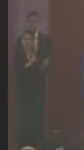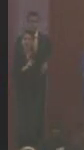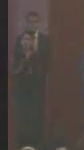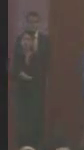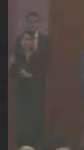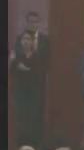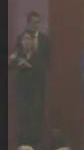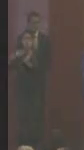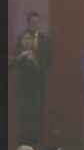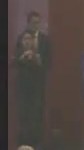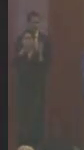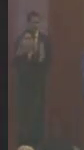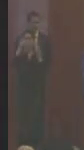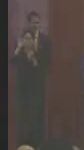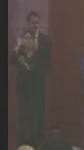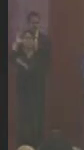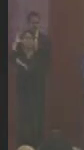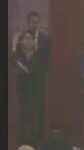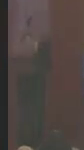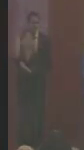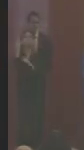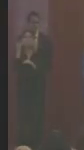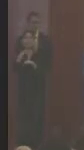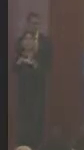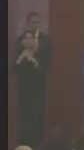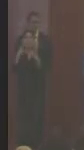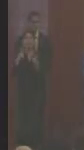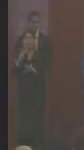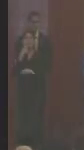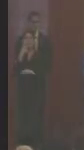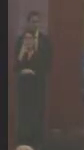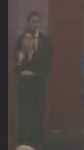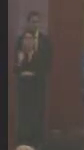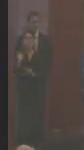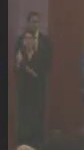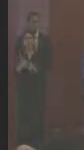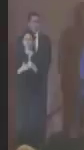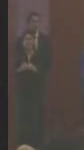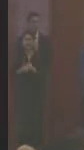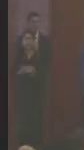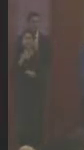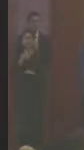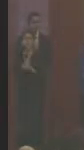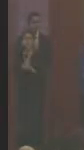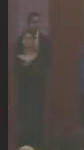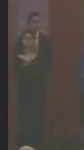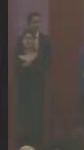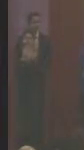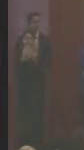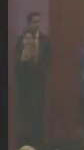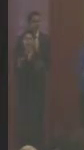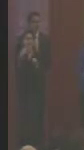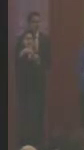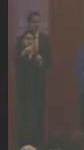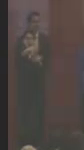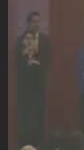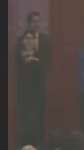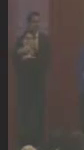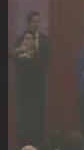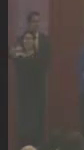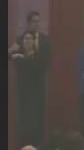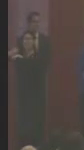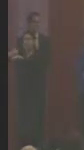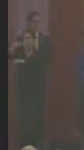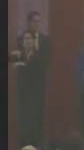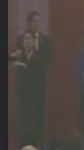timely decisions faced with the disasters induced by that were man-made and climate